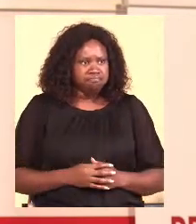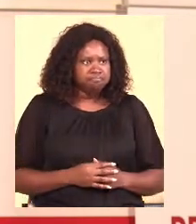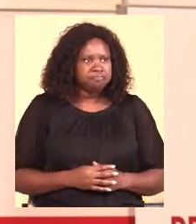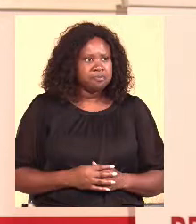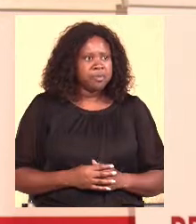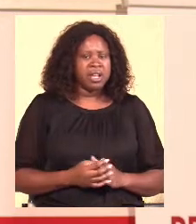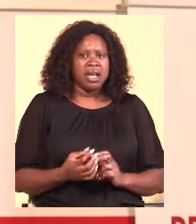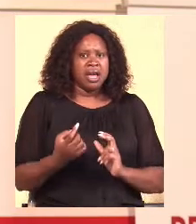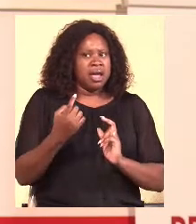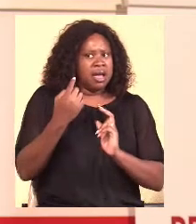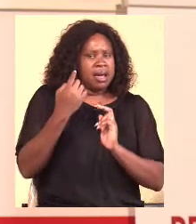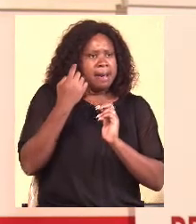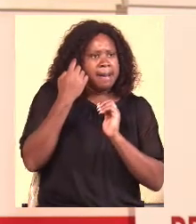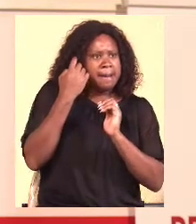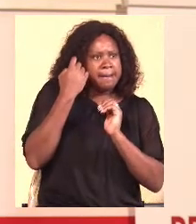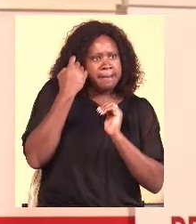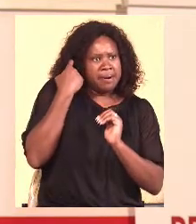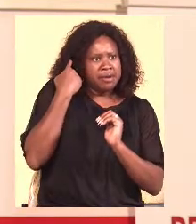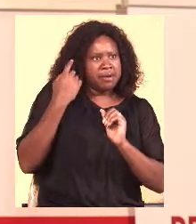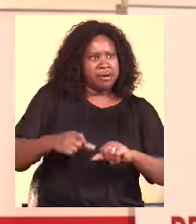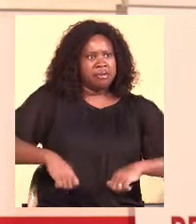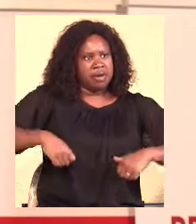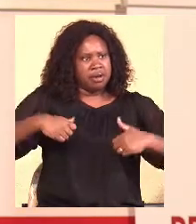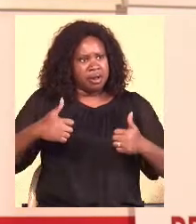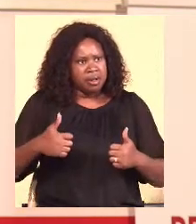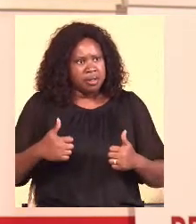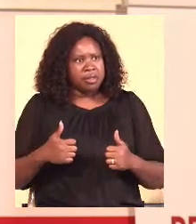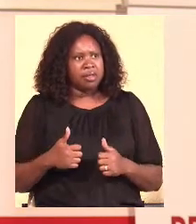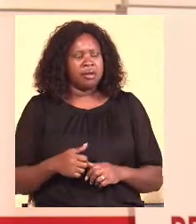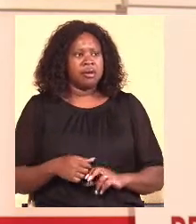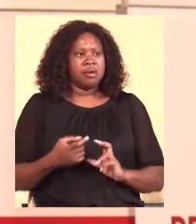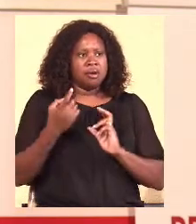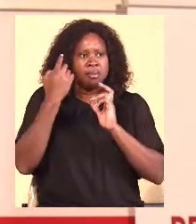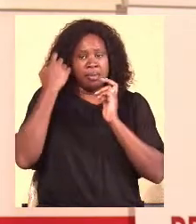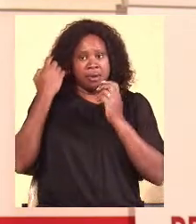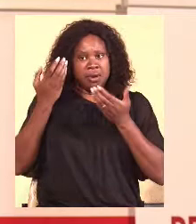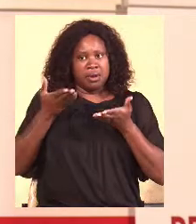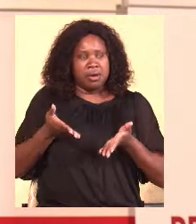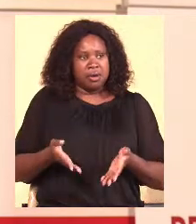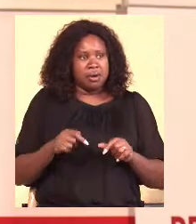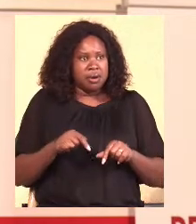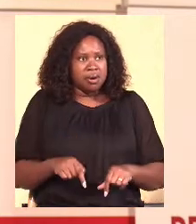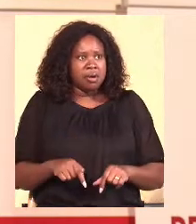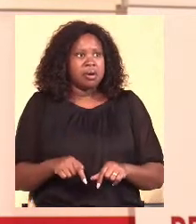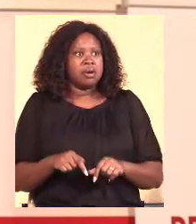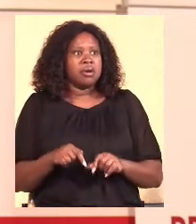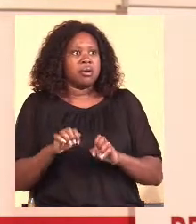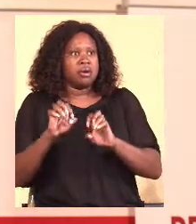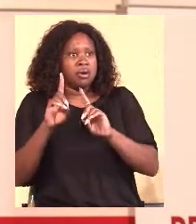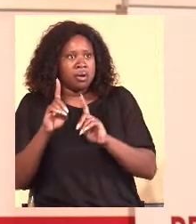Ministers of Health, our host ministry this afternoon, and other front